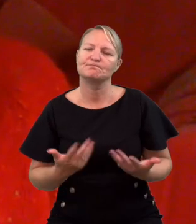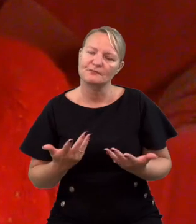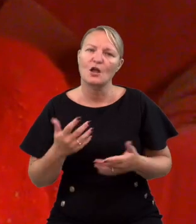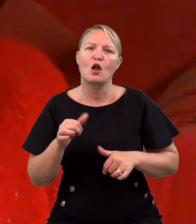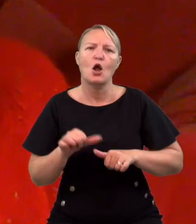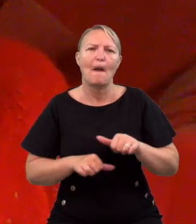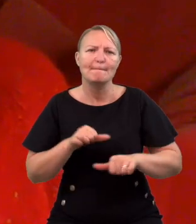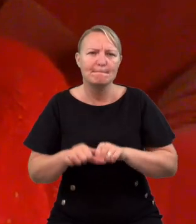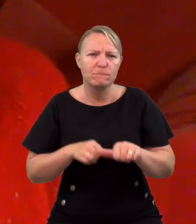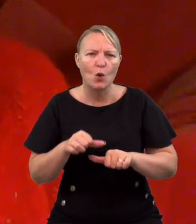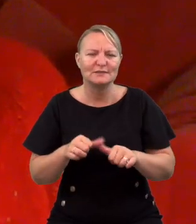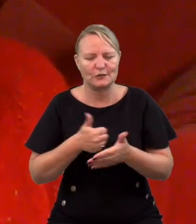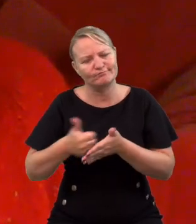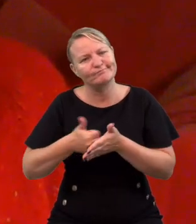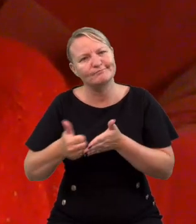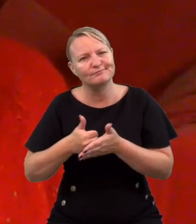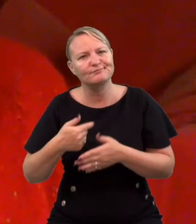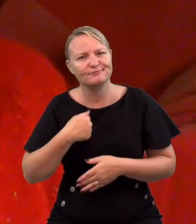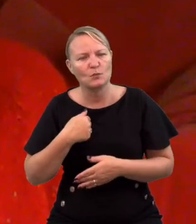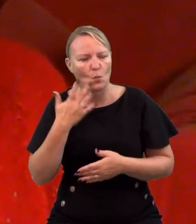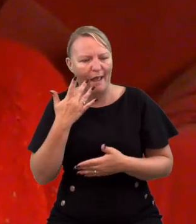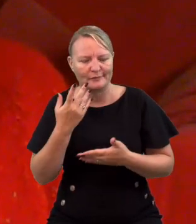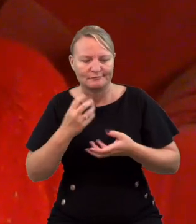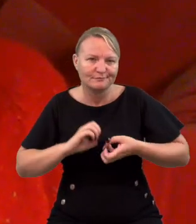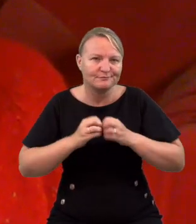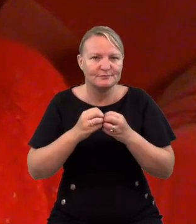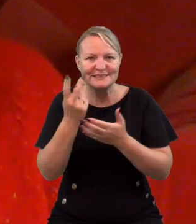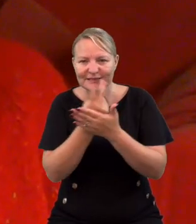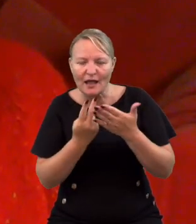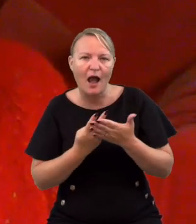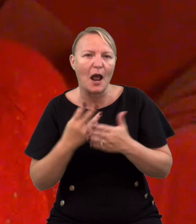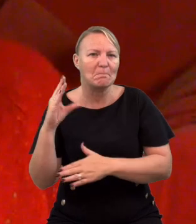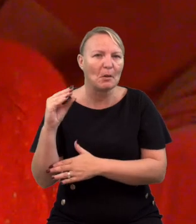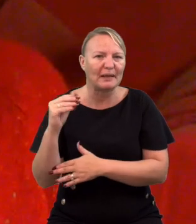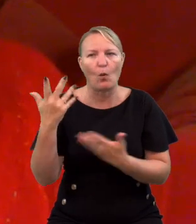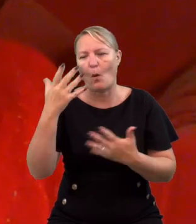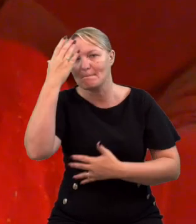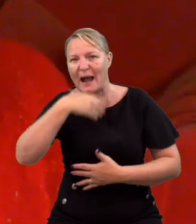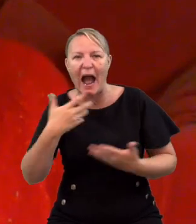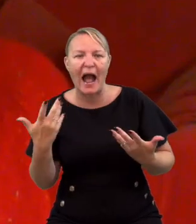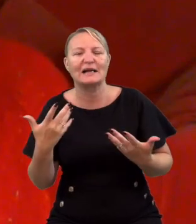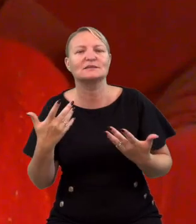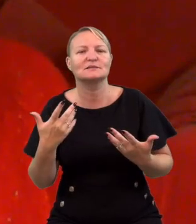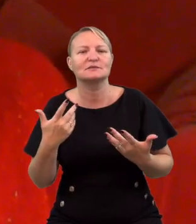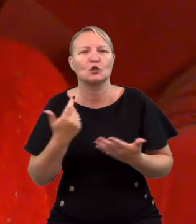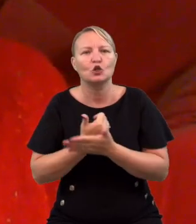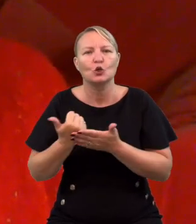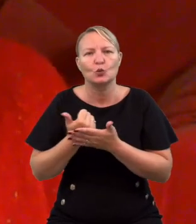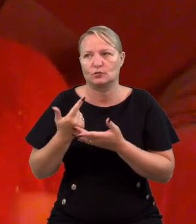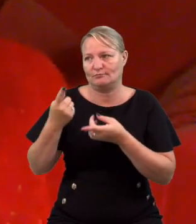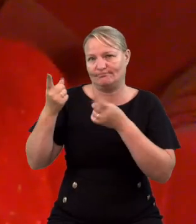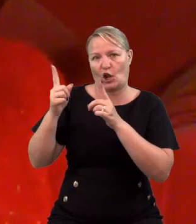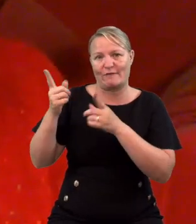So the process that I would usually follow with designing puppets and masks is I would consult with